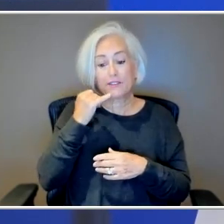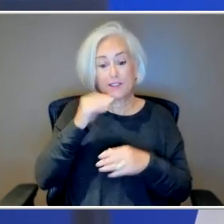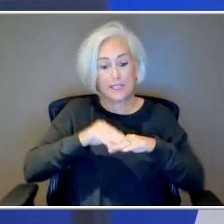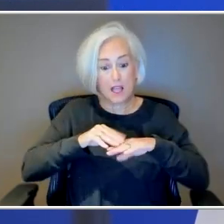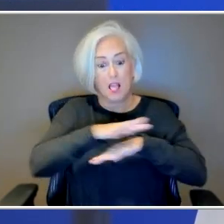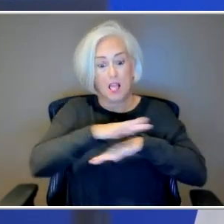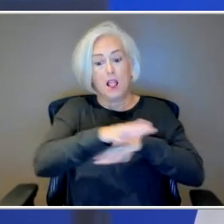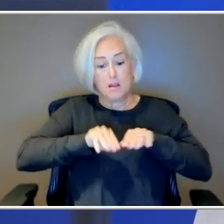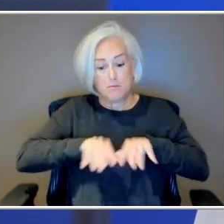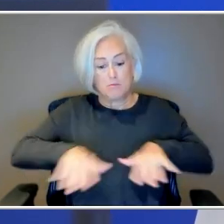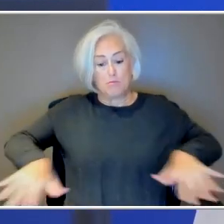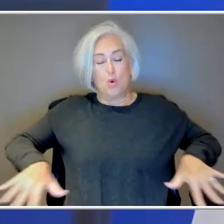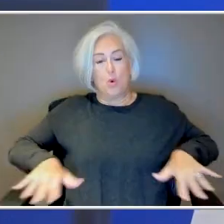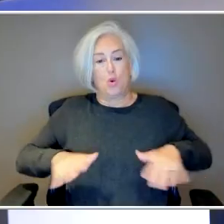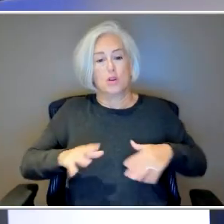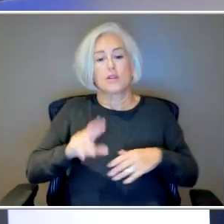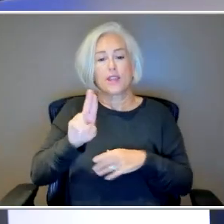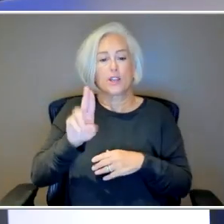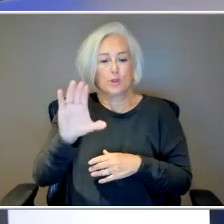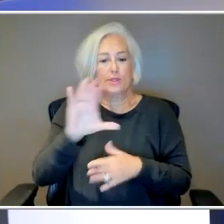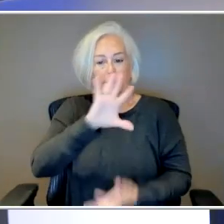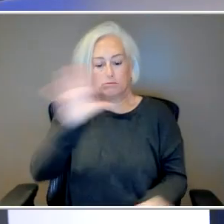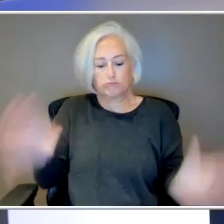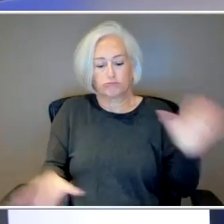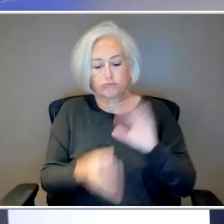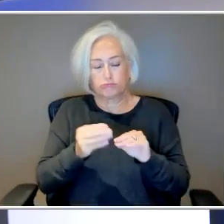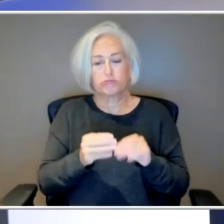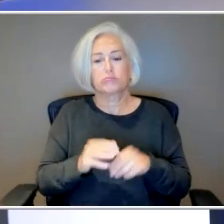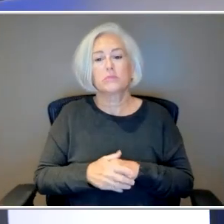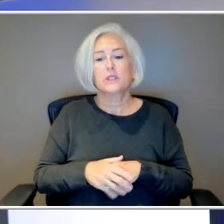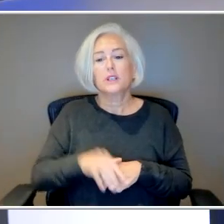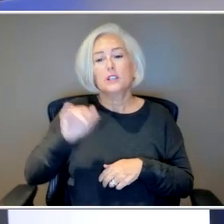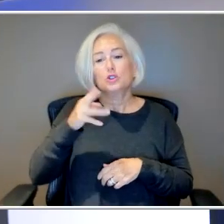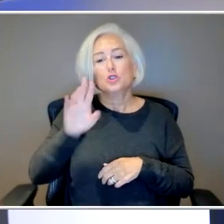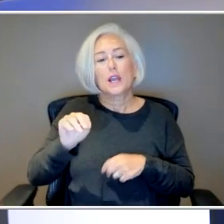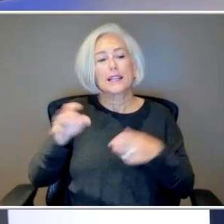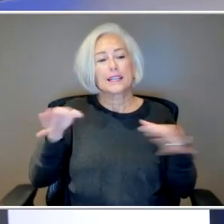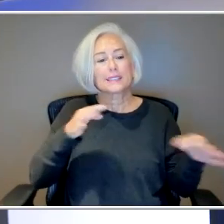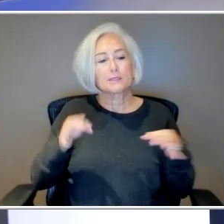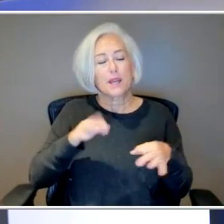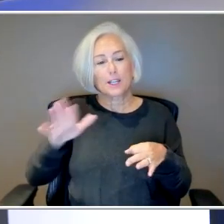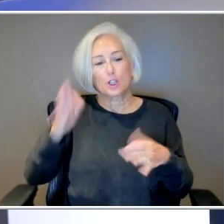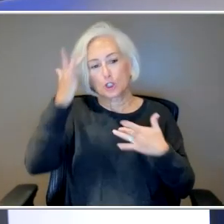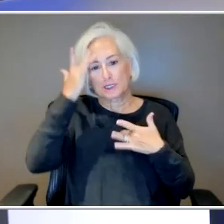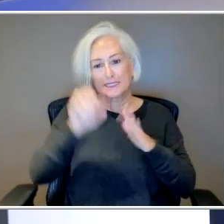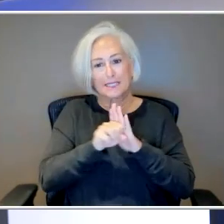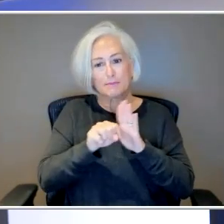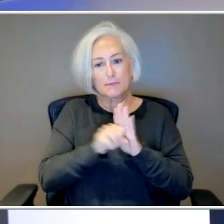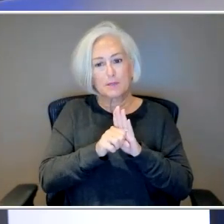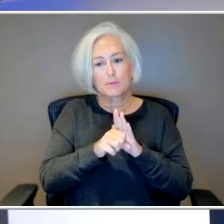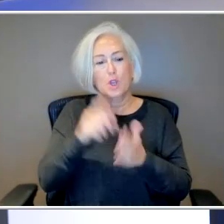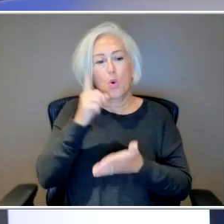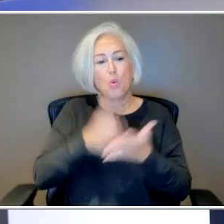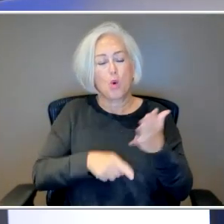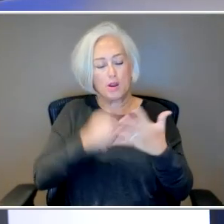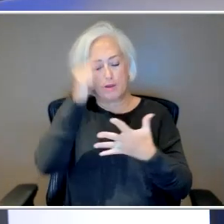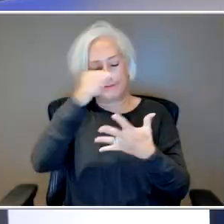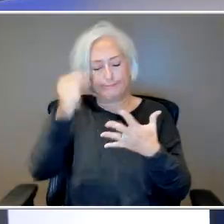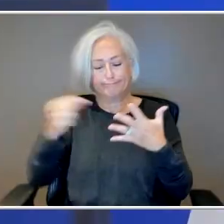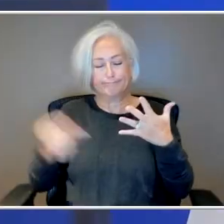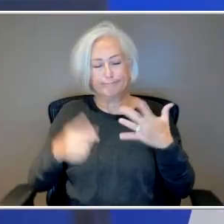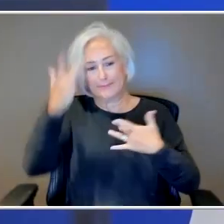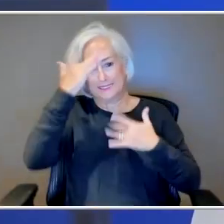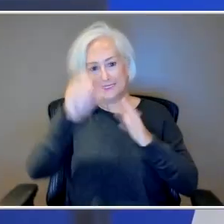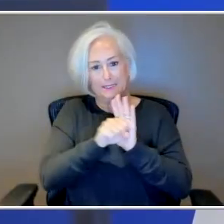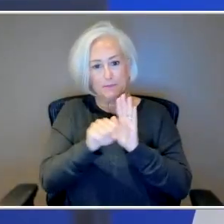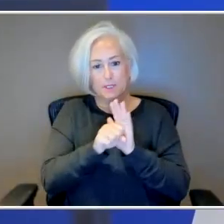pan-ulcerative colitis. Janet explained some of the symptoms that she was having. What are the main symptoms of this? So the majority of patients